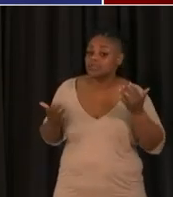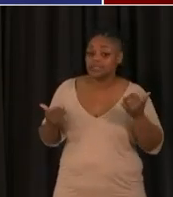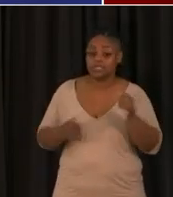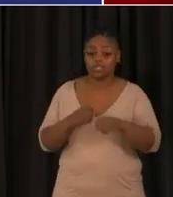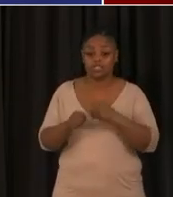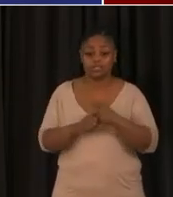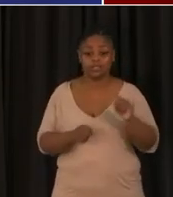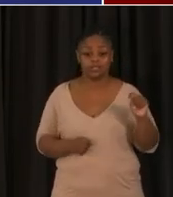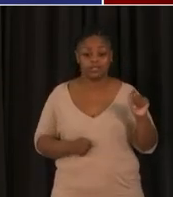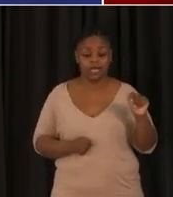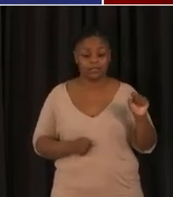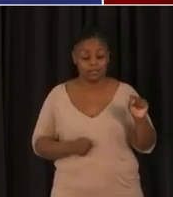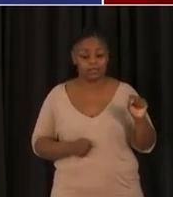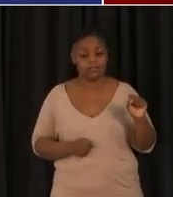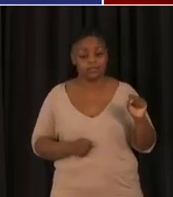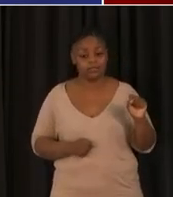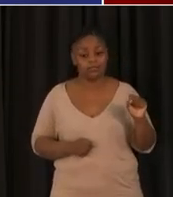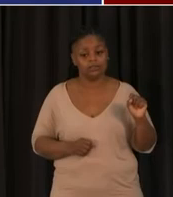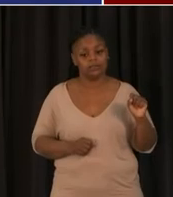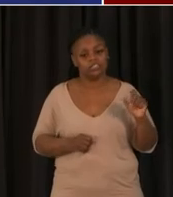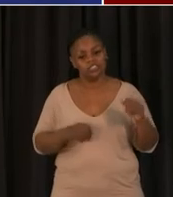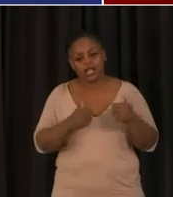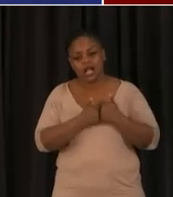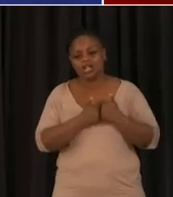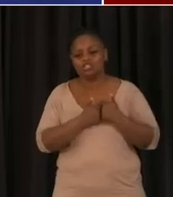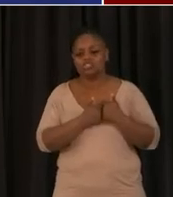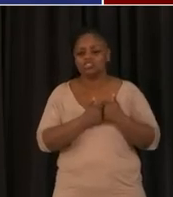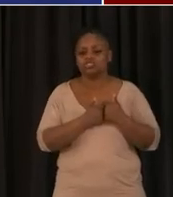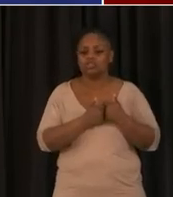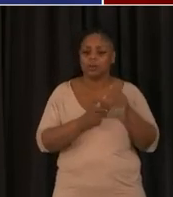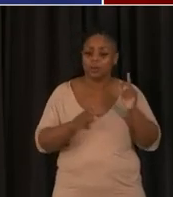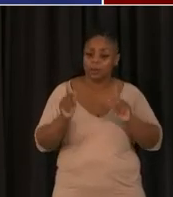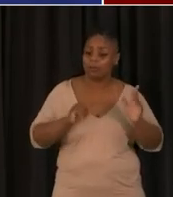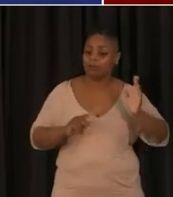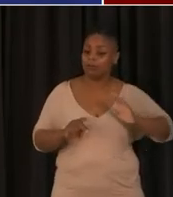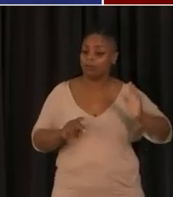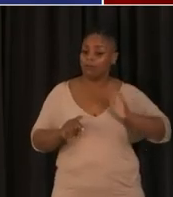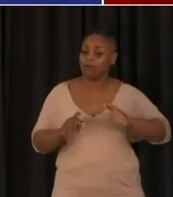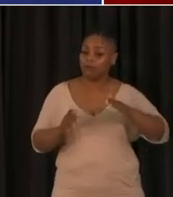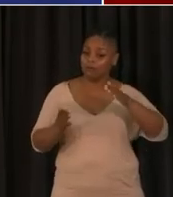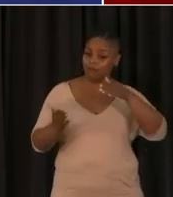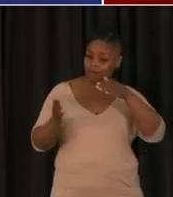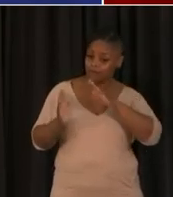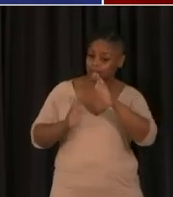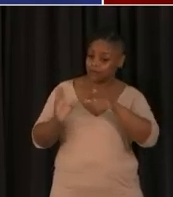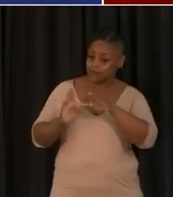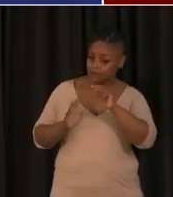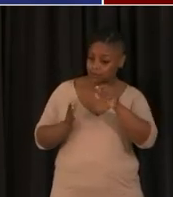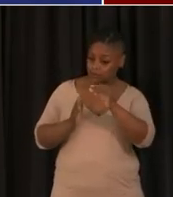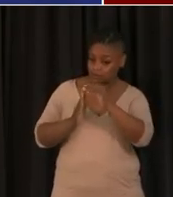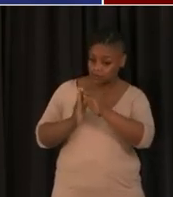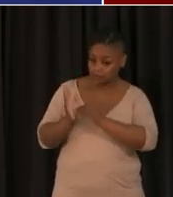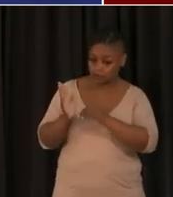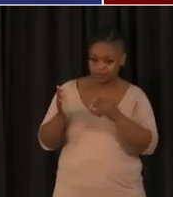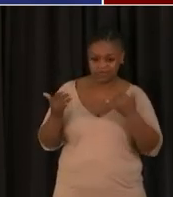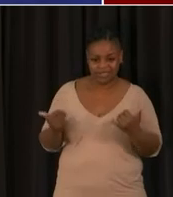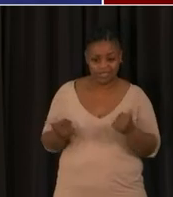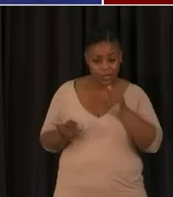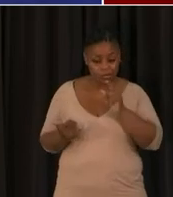most important part of the program, I think, is really the financial education in addition to the match